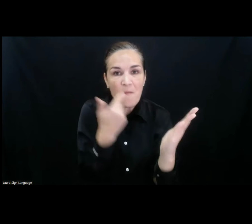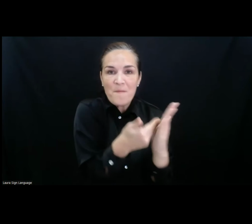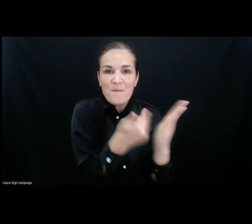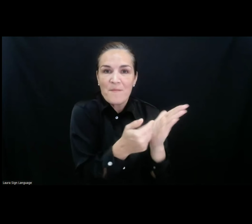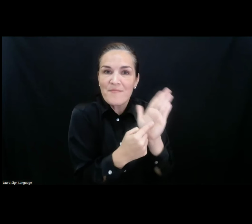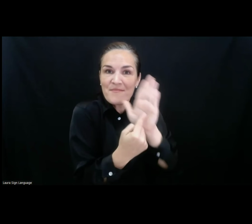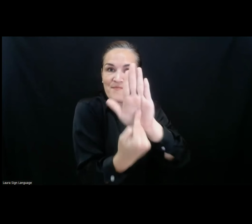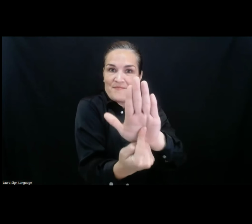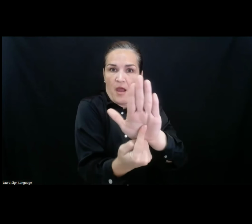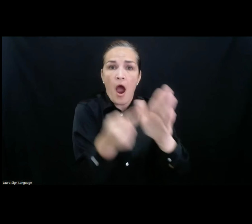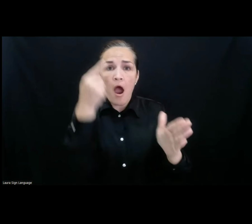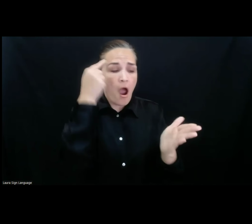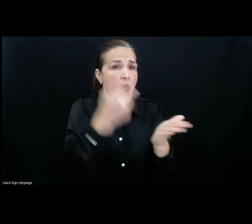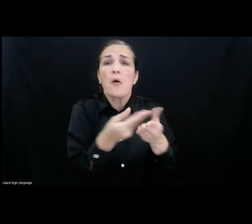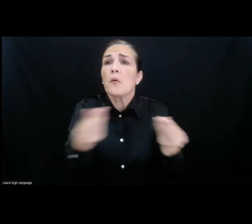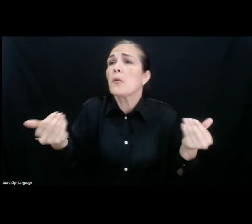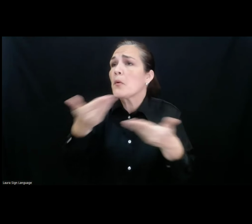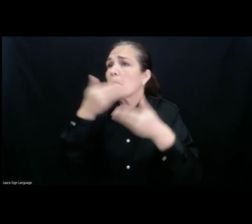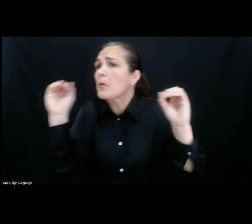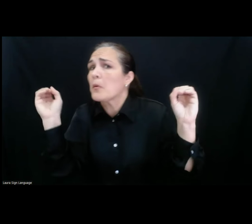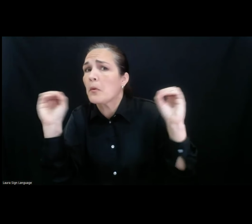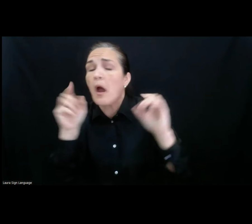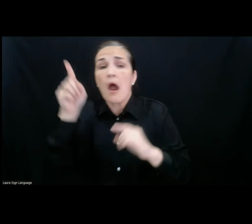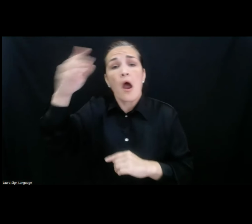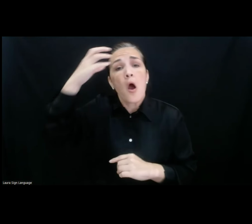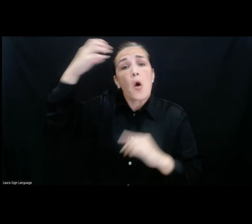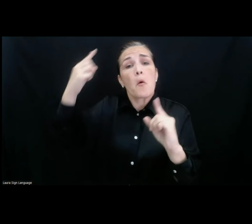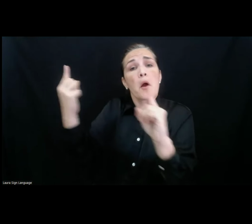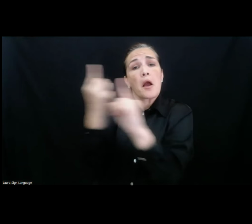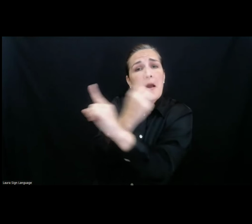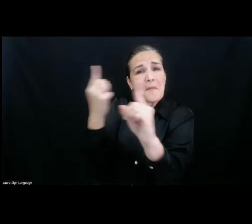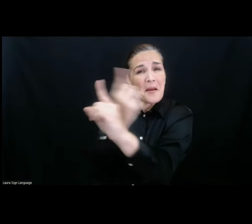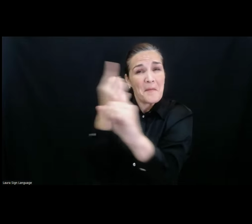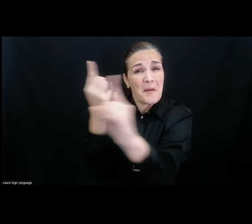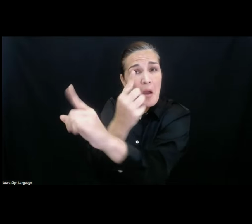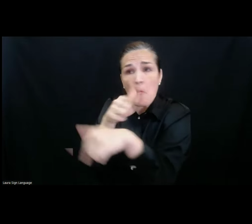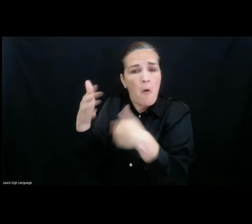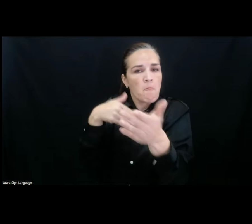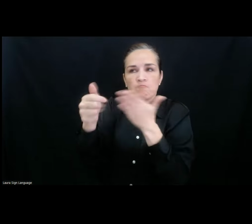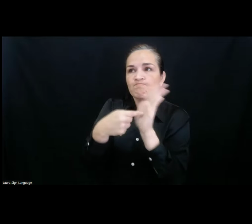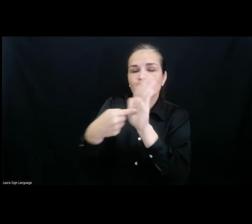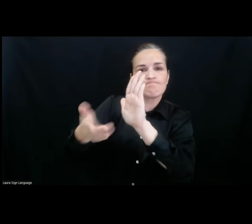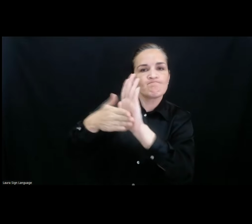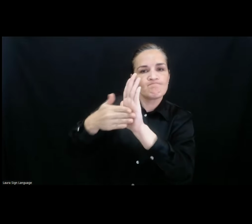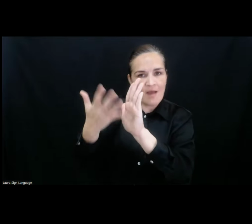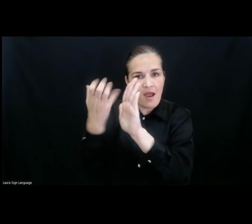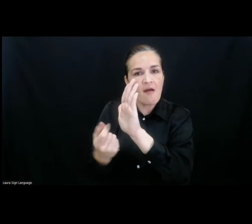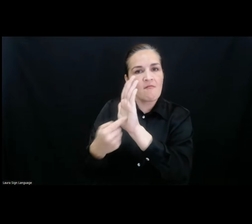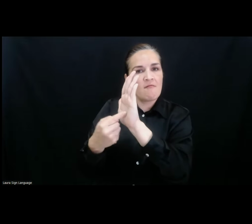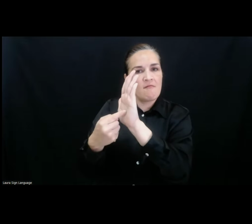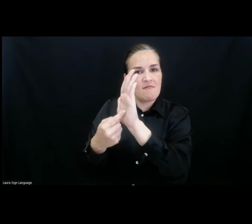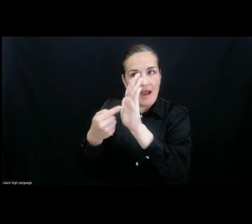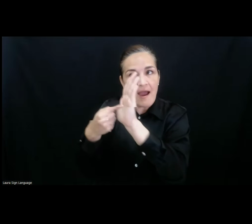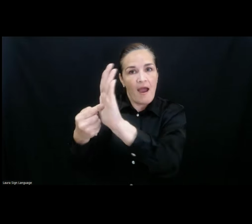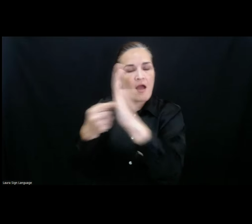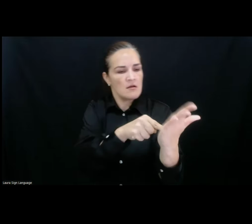actually at the very beginning of my intervention. So this process, the overall process of the assessment, basically